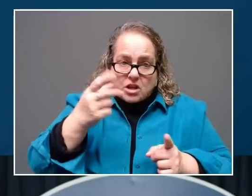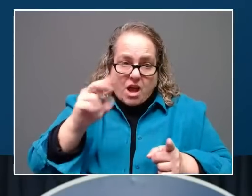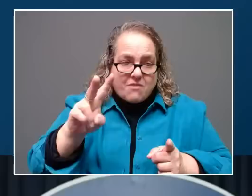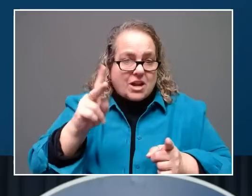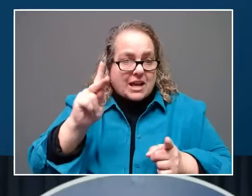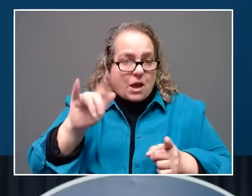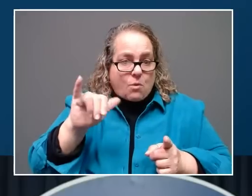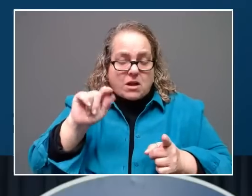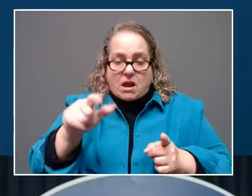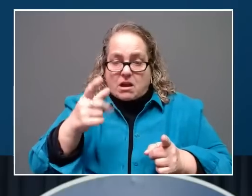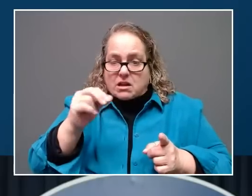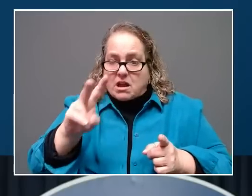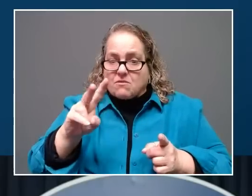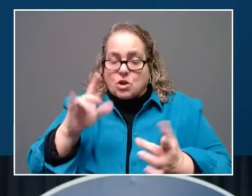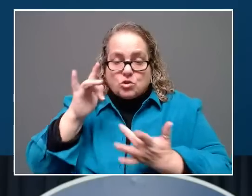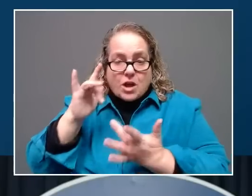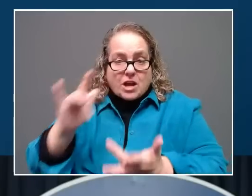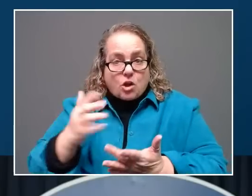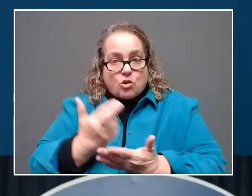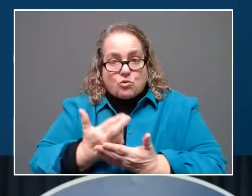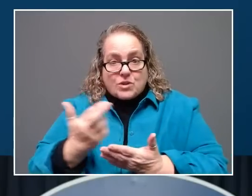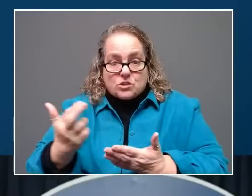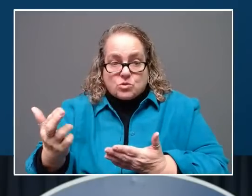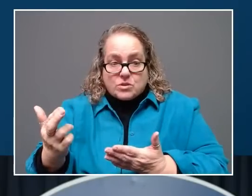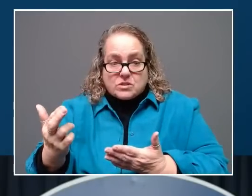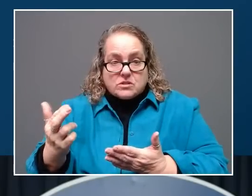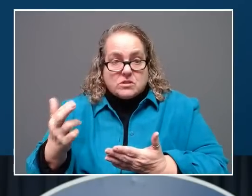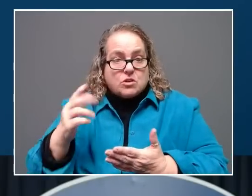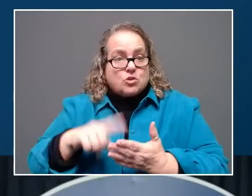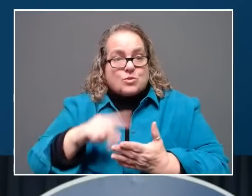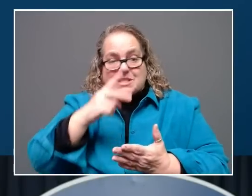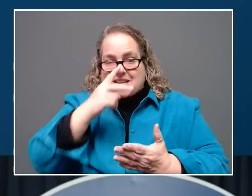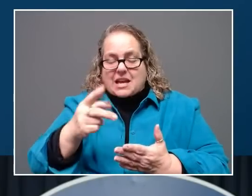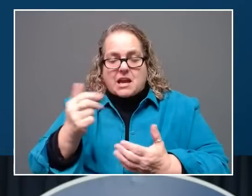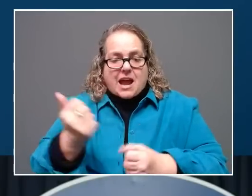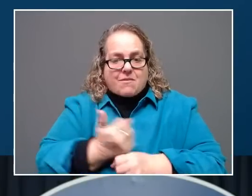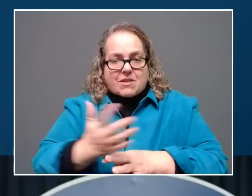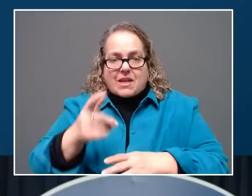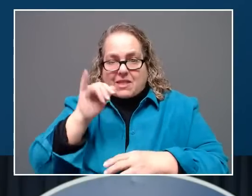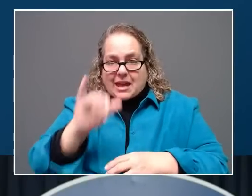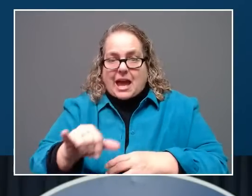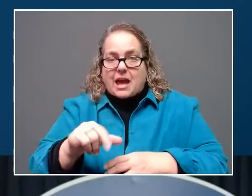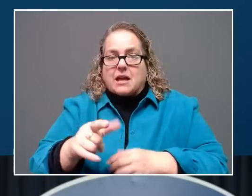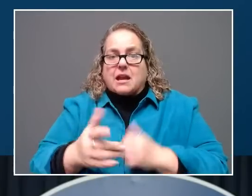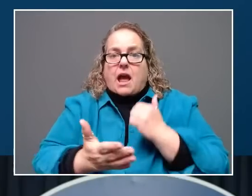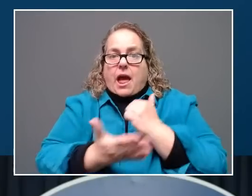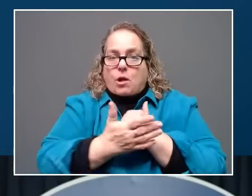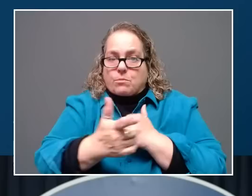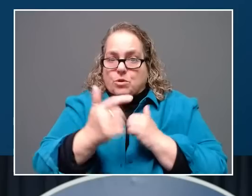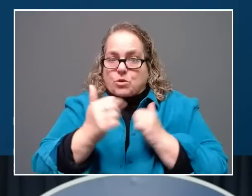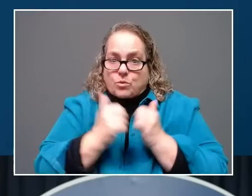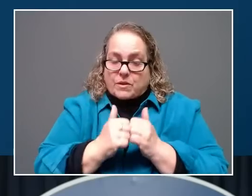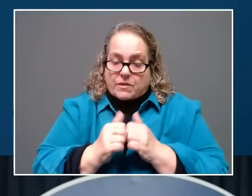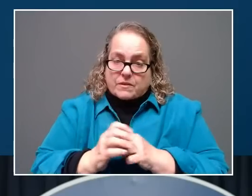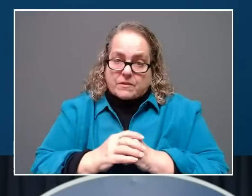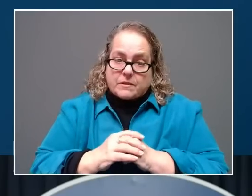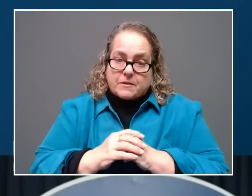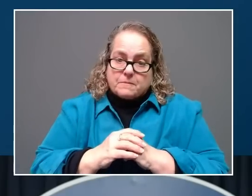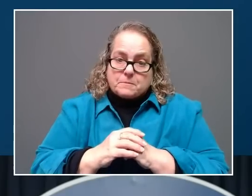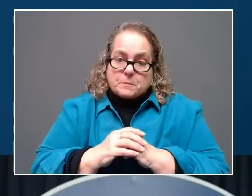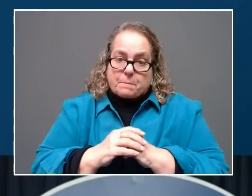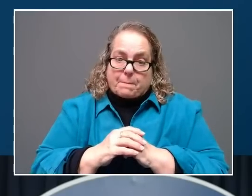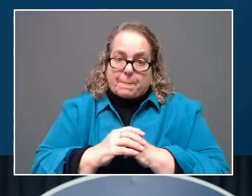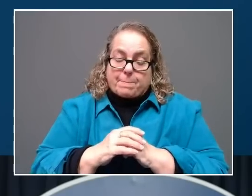governor.ky.gov/tornado resources. That's one word, to see everything else that is available. All right.